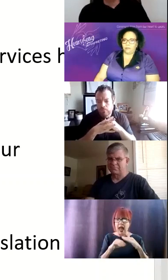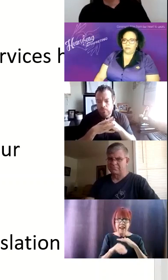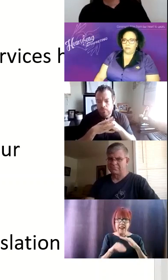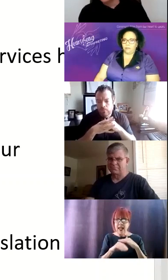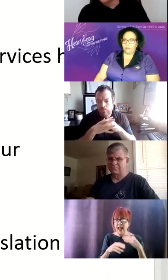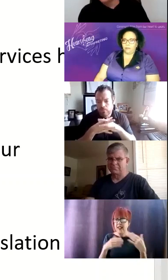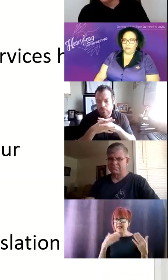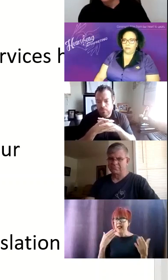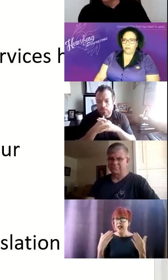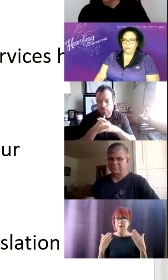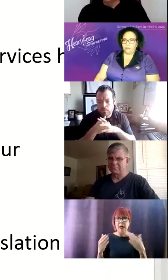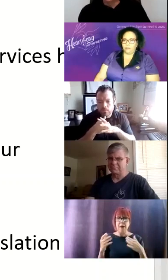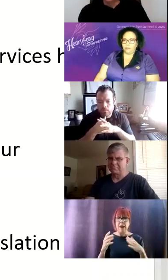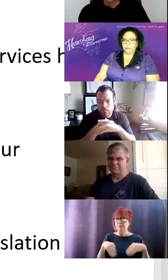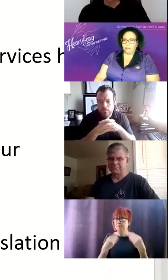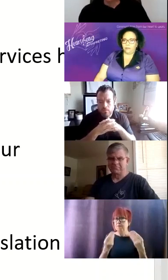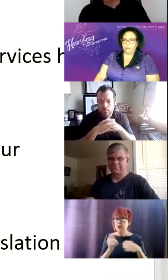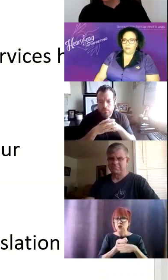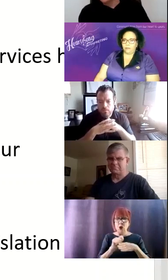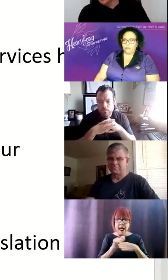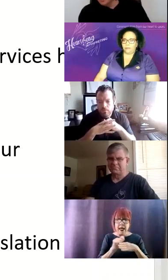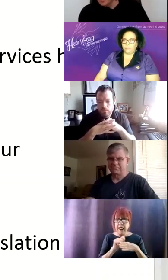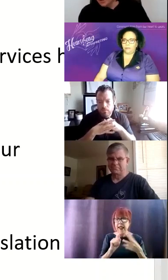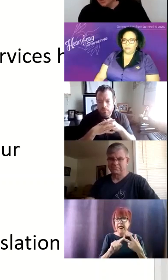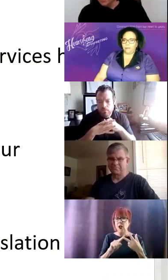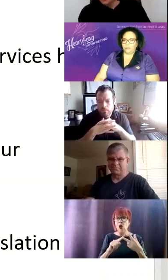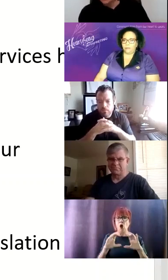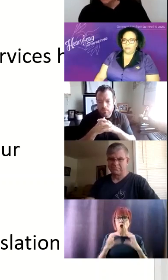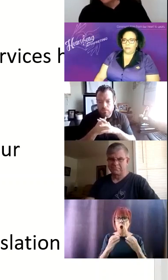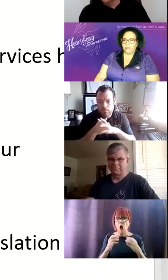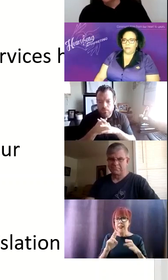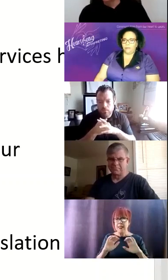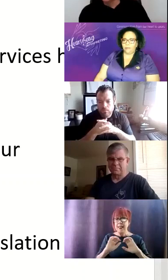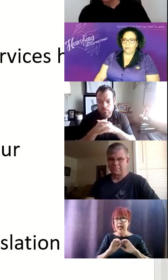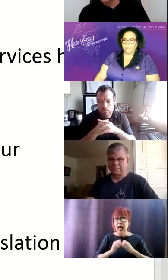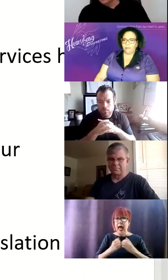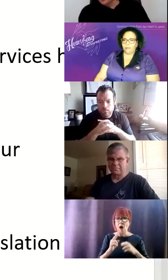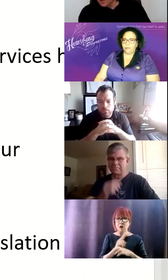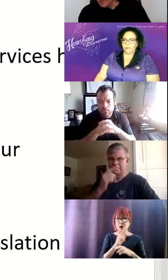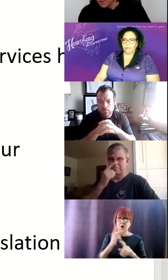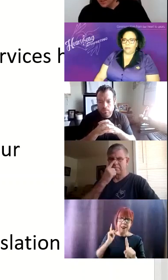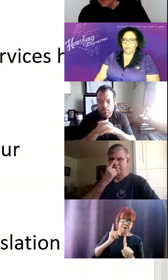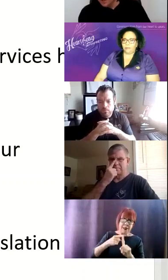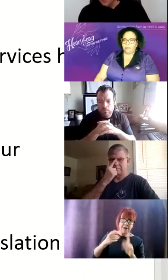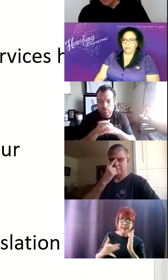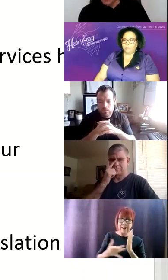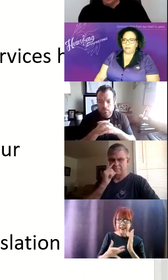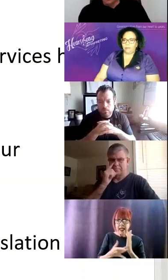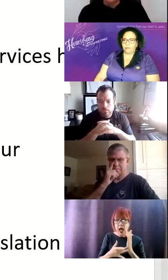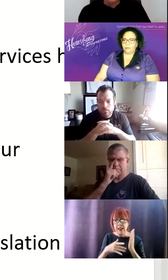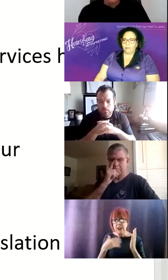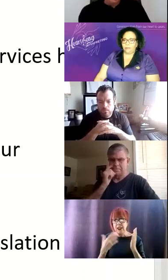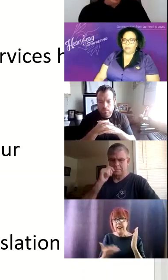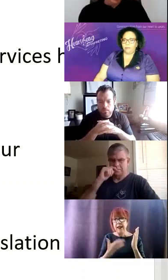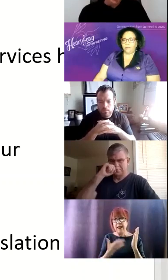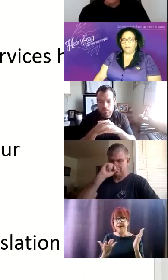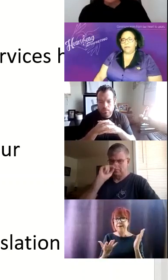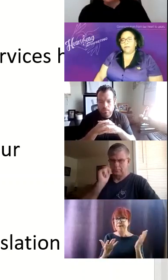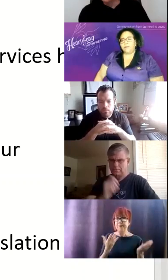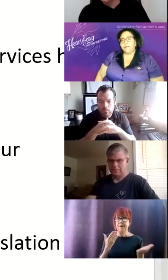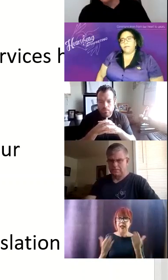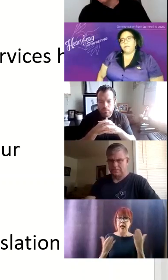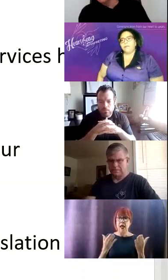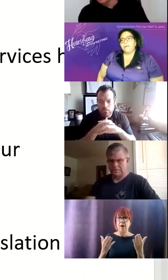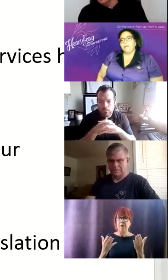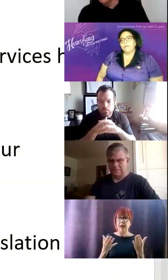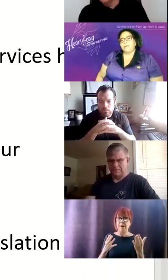maybe training or courses on how to use a particular type of technology, maybe a task